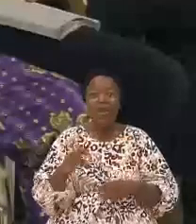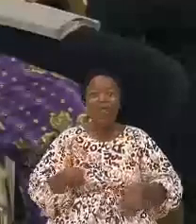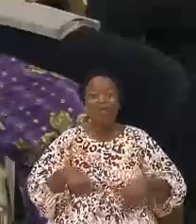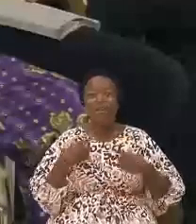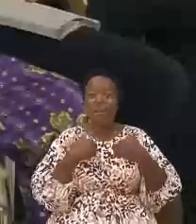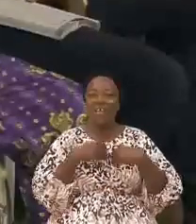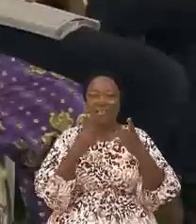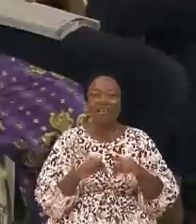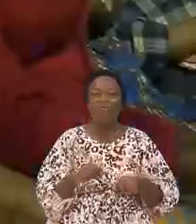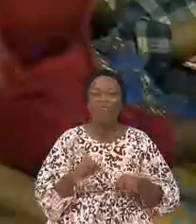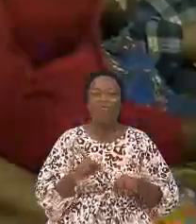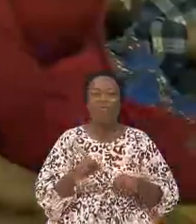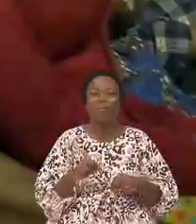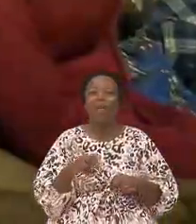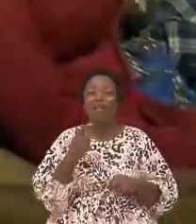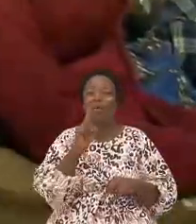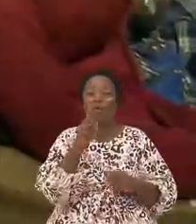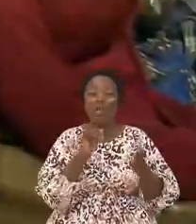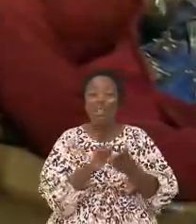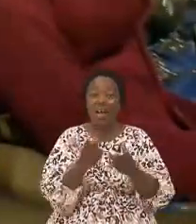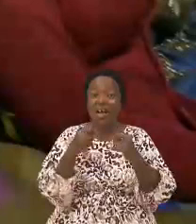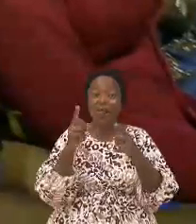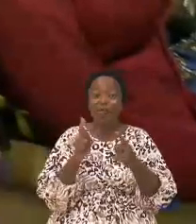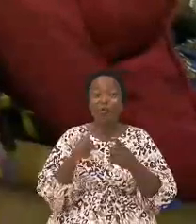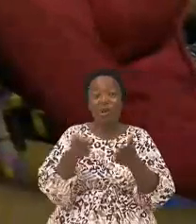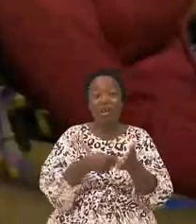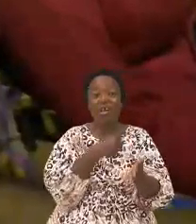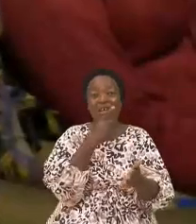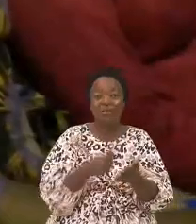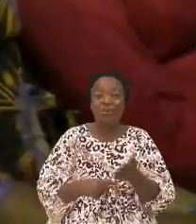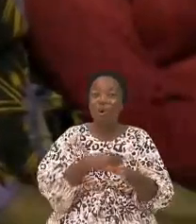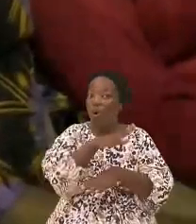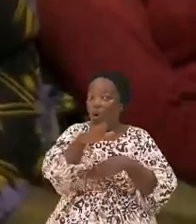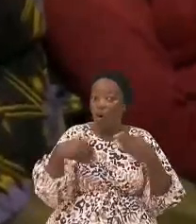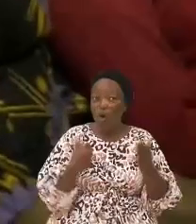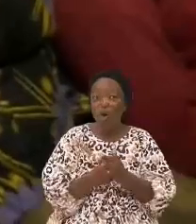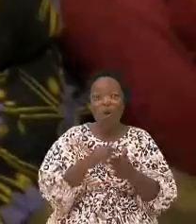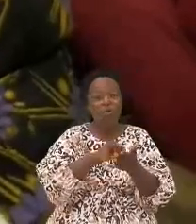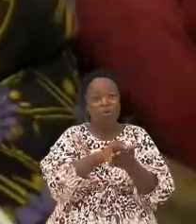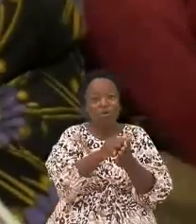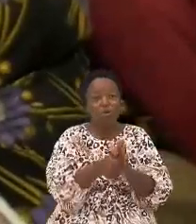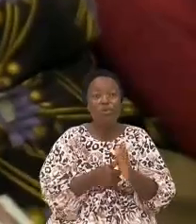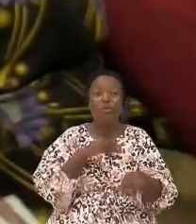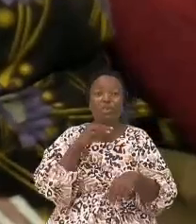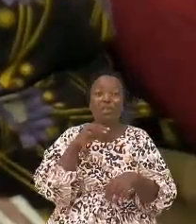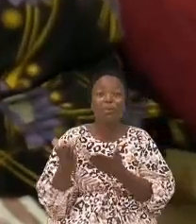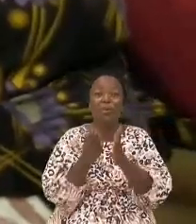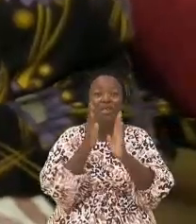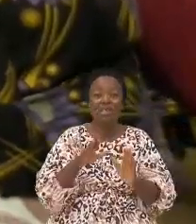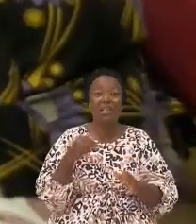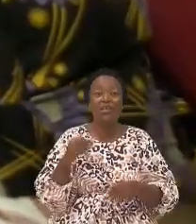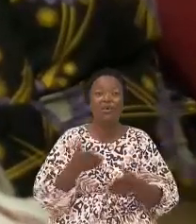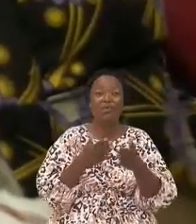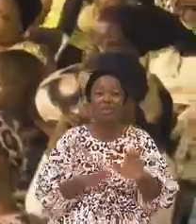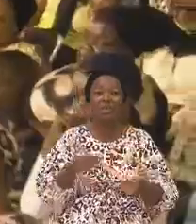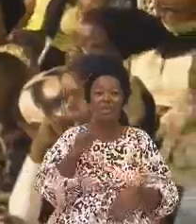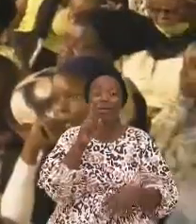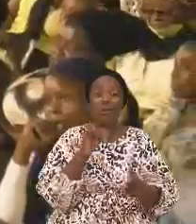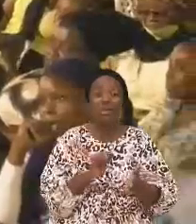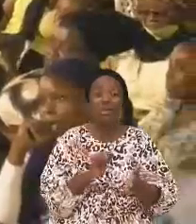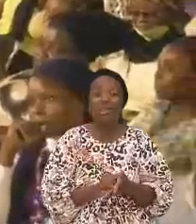savior has come. The giver of life has come. The one that comes to cancel